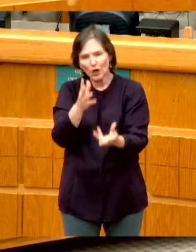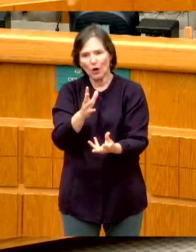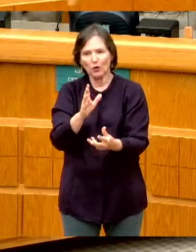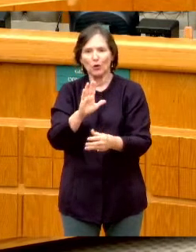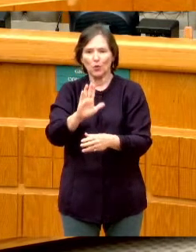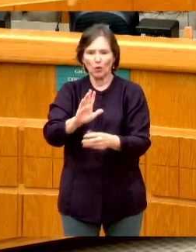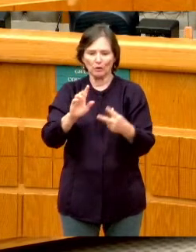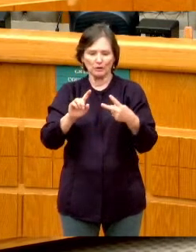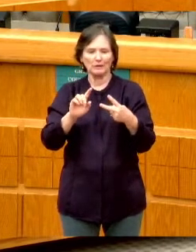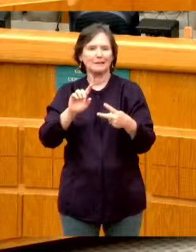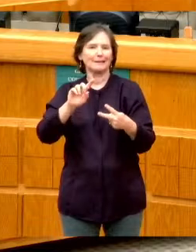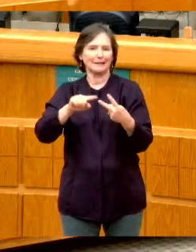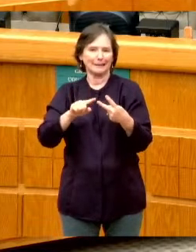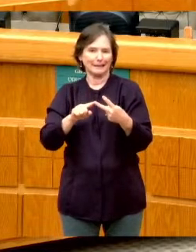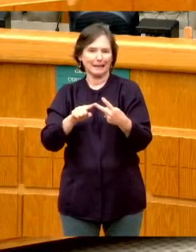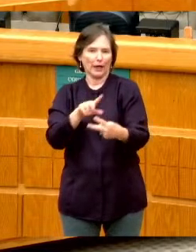of